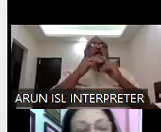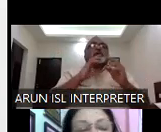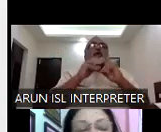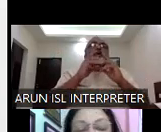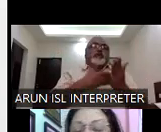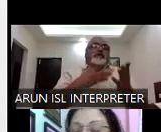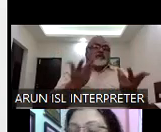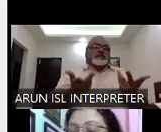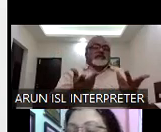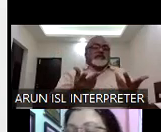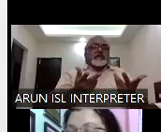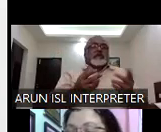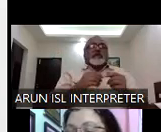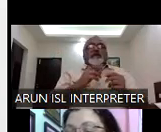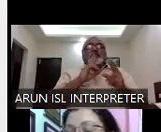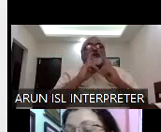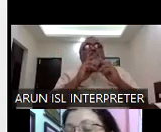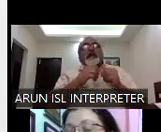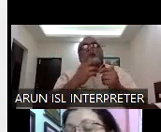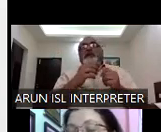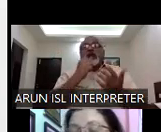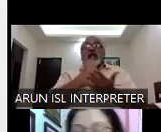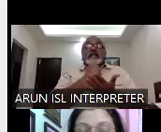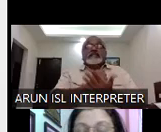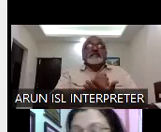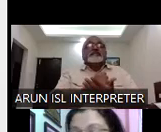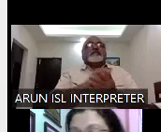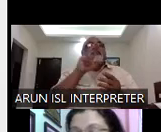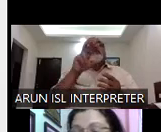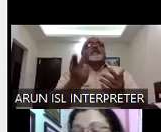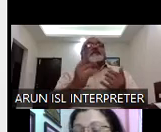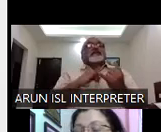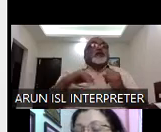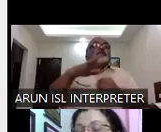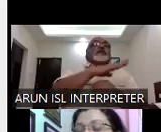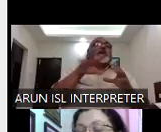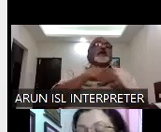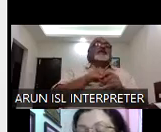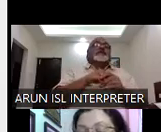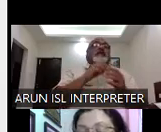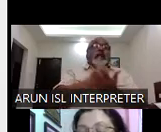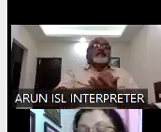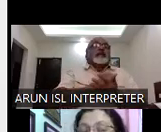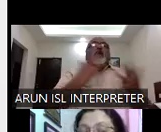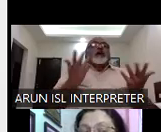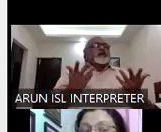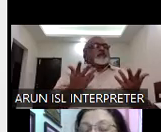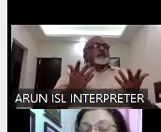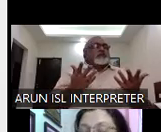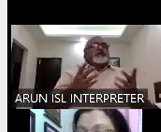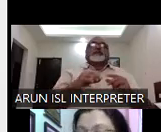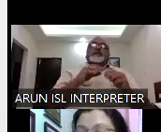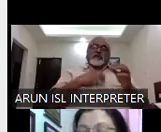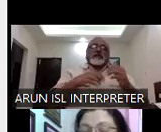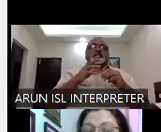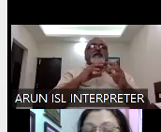rights perspective to some extent in context of social inclusion. Because at the end of the day, what is